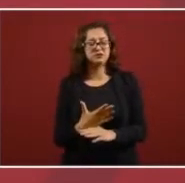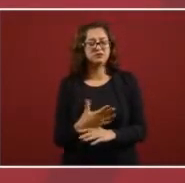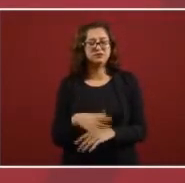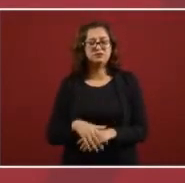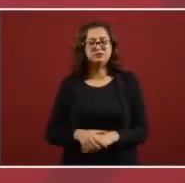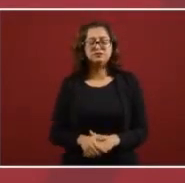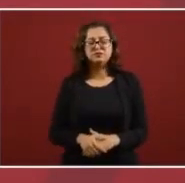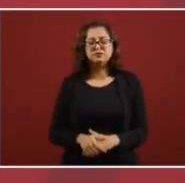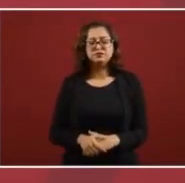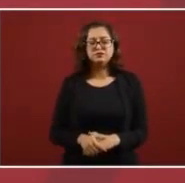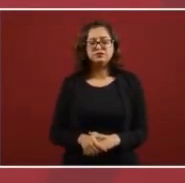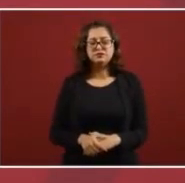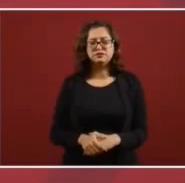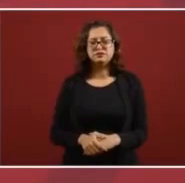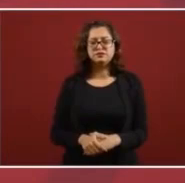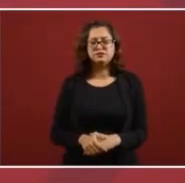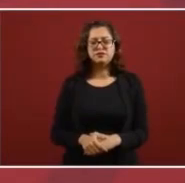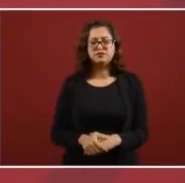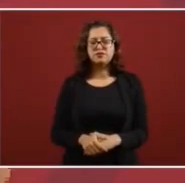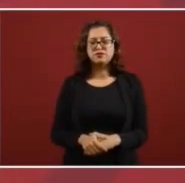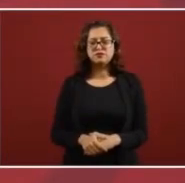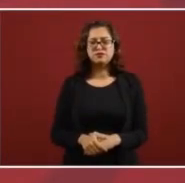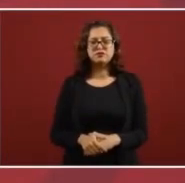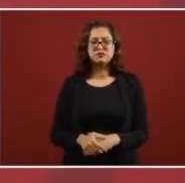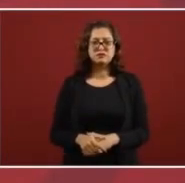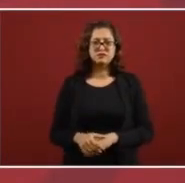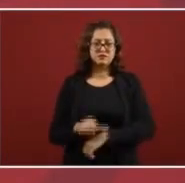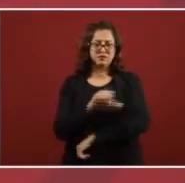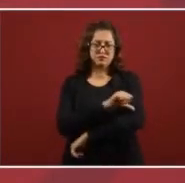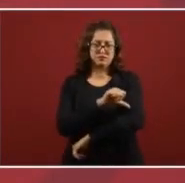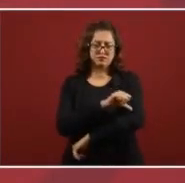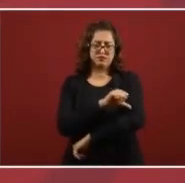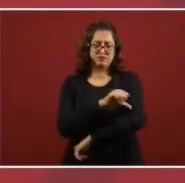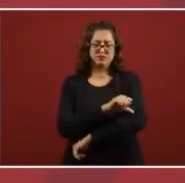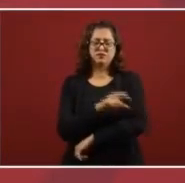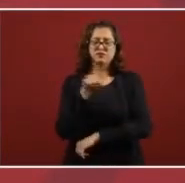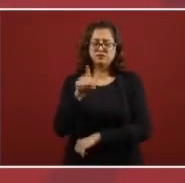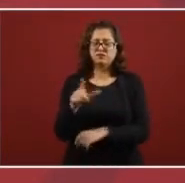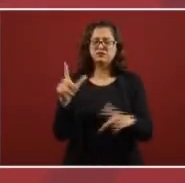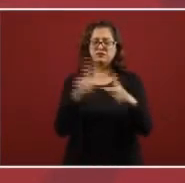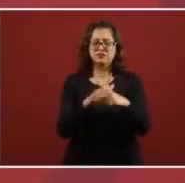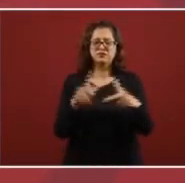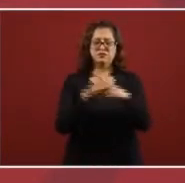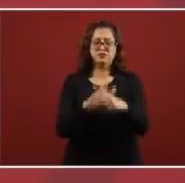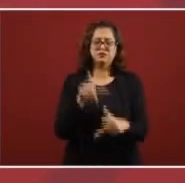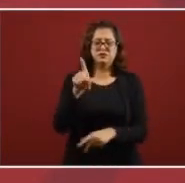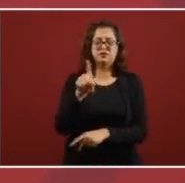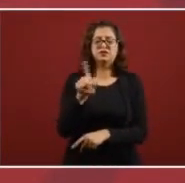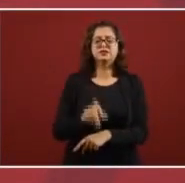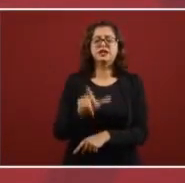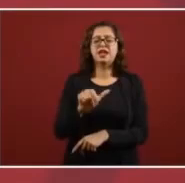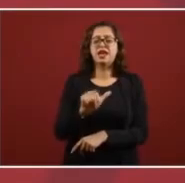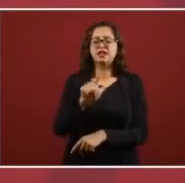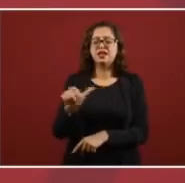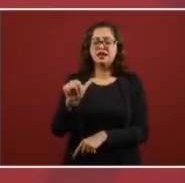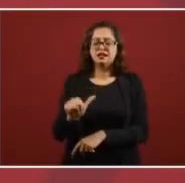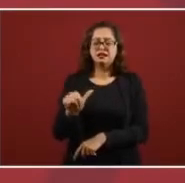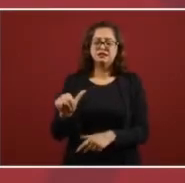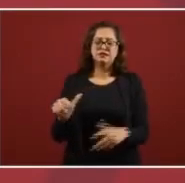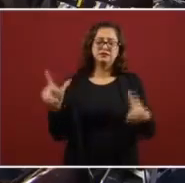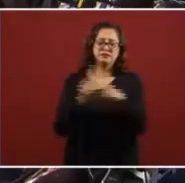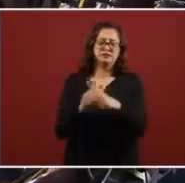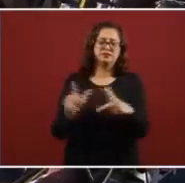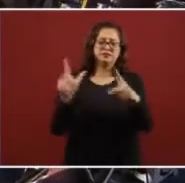Que that cuando le quitaron el brazo, they took off his arm la batalla de Celaya, during the Battle of Celaya en